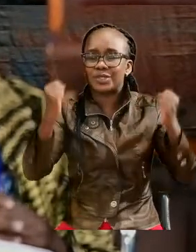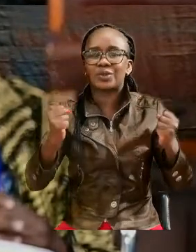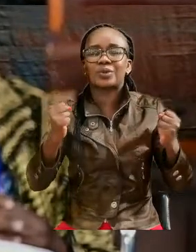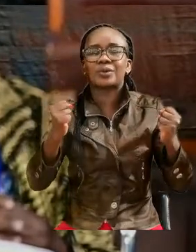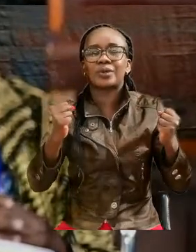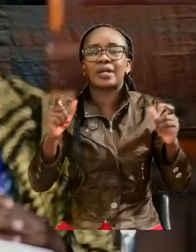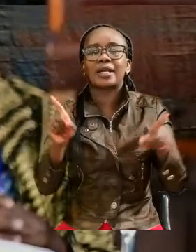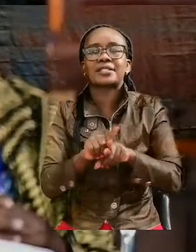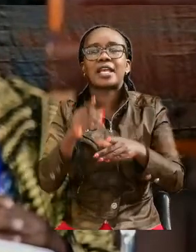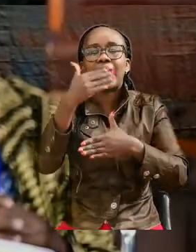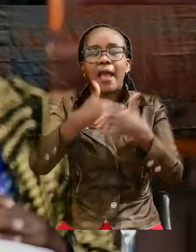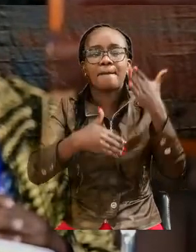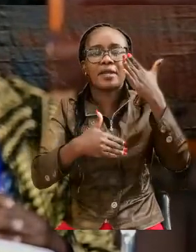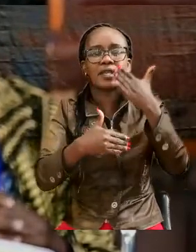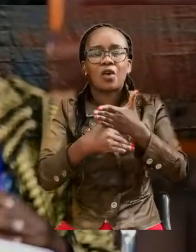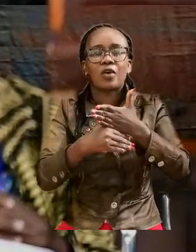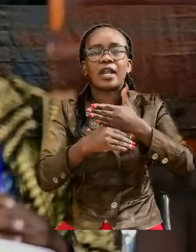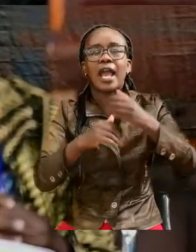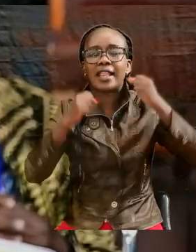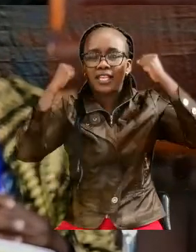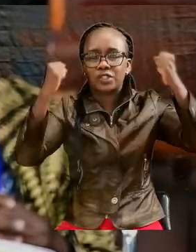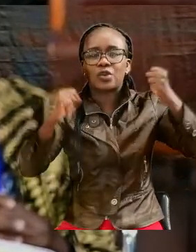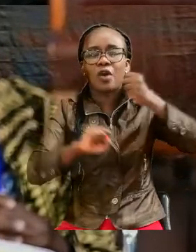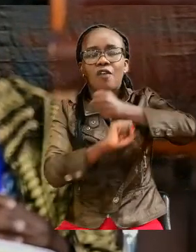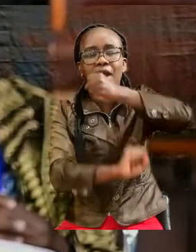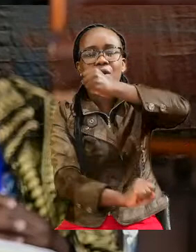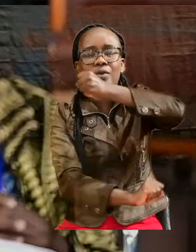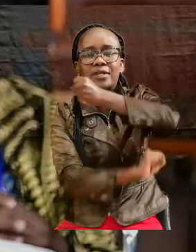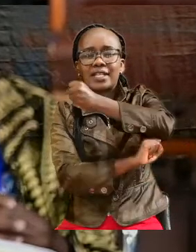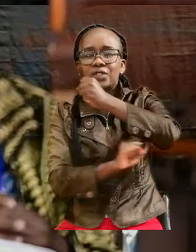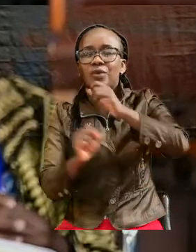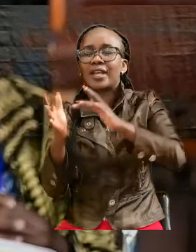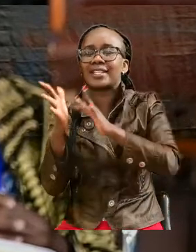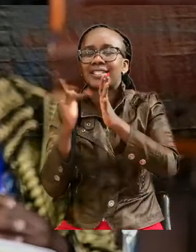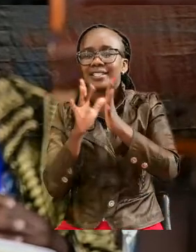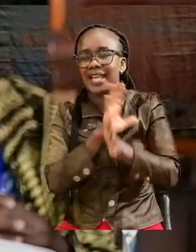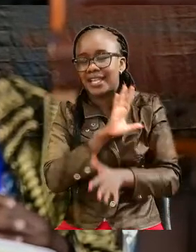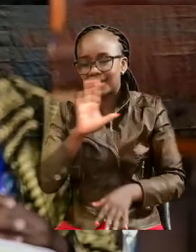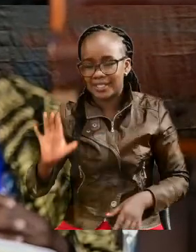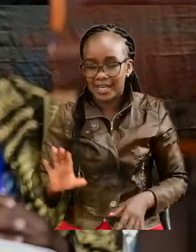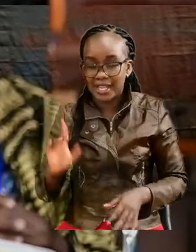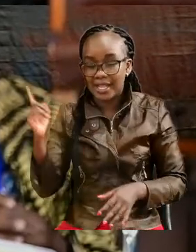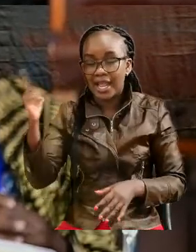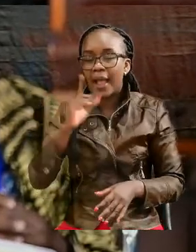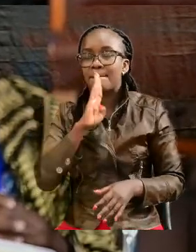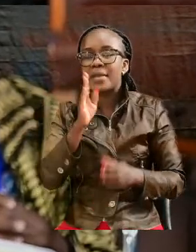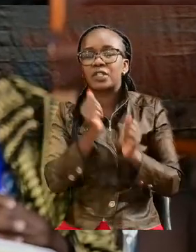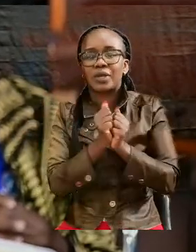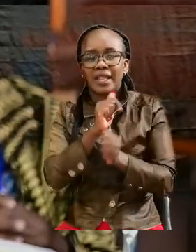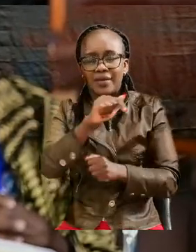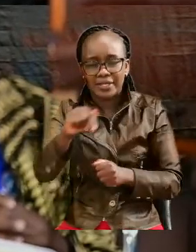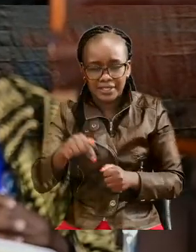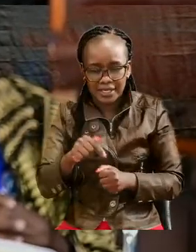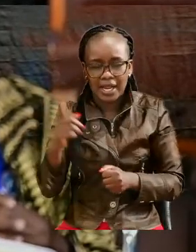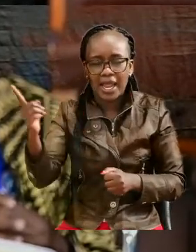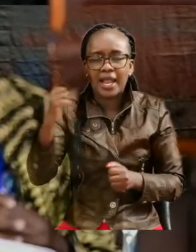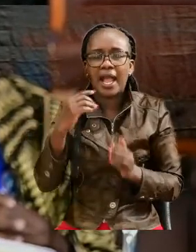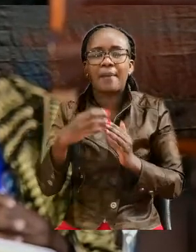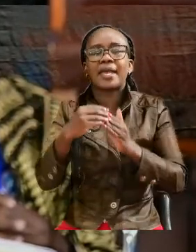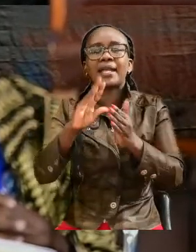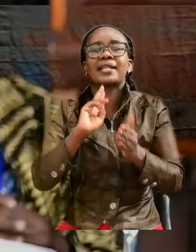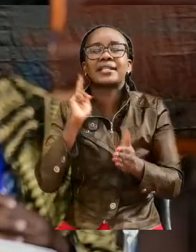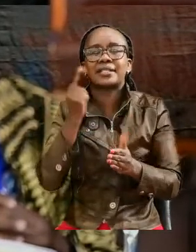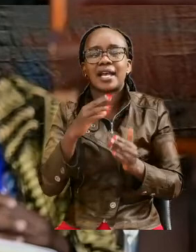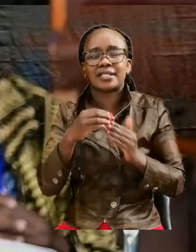be built on a strong foundation, and that is Jesus Christ. Come and be with us. Come and lead us. Come